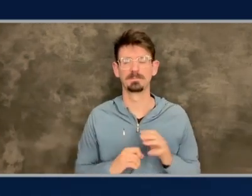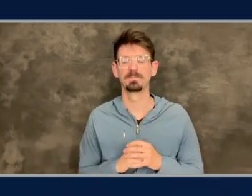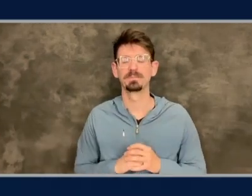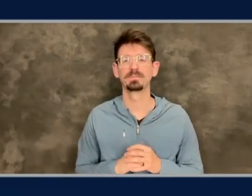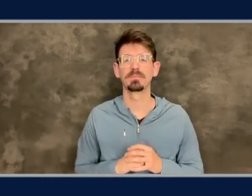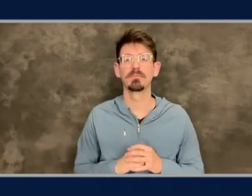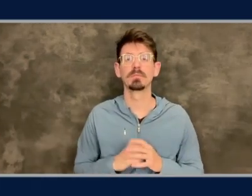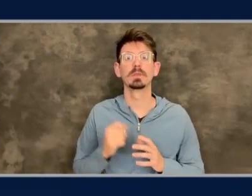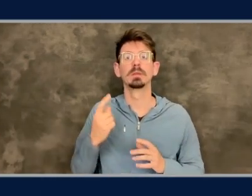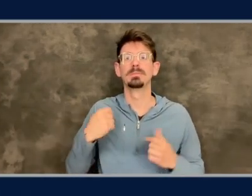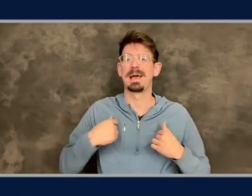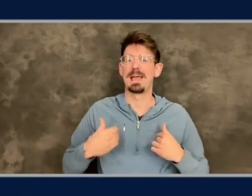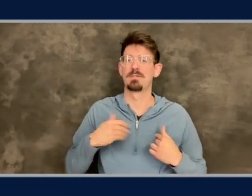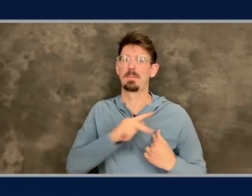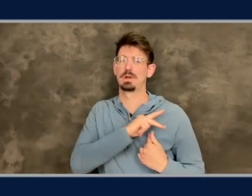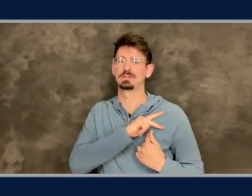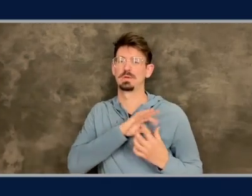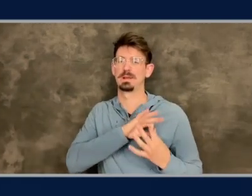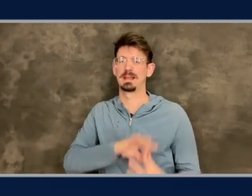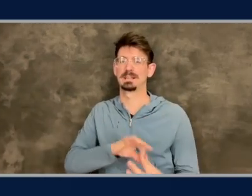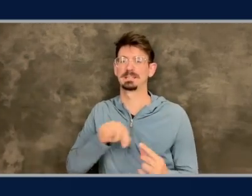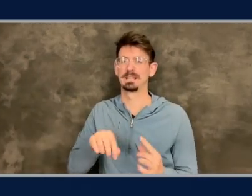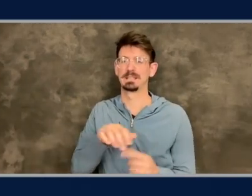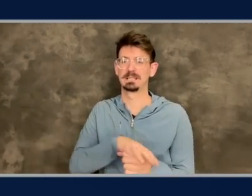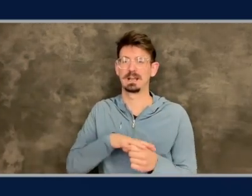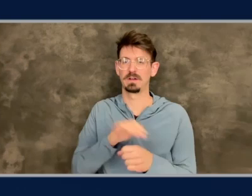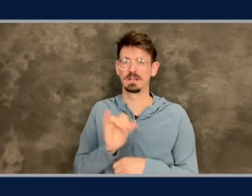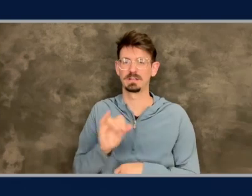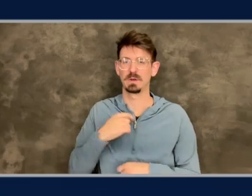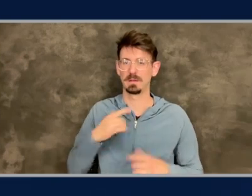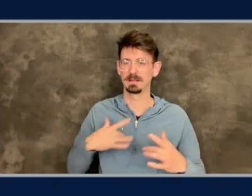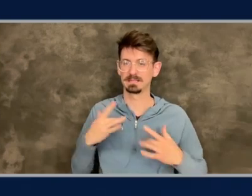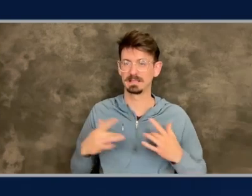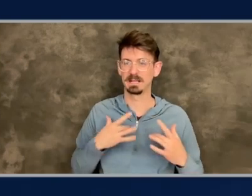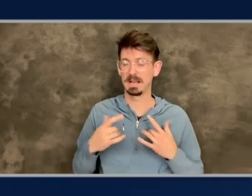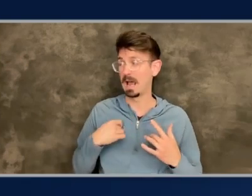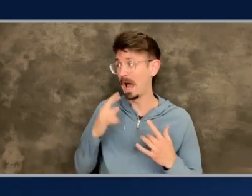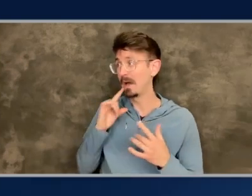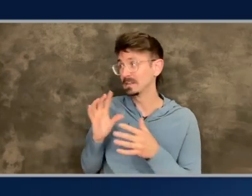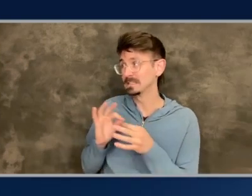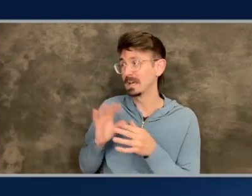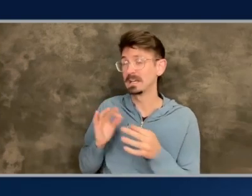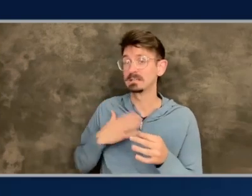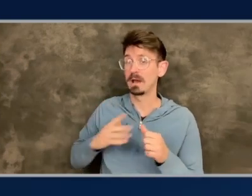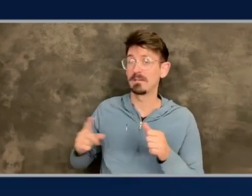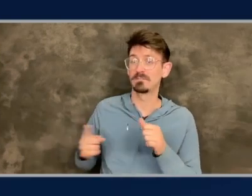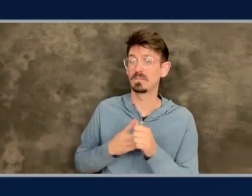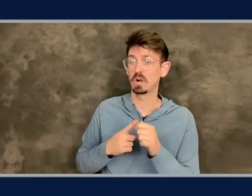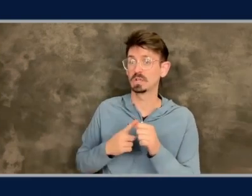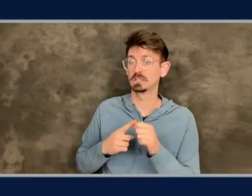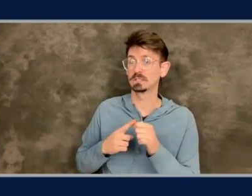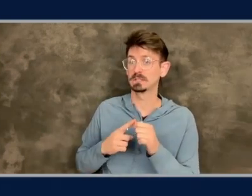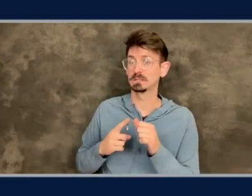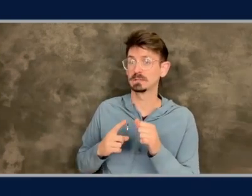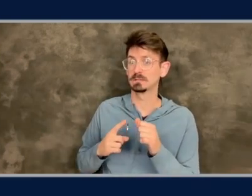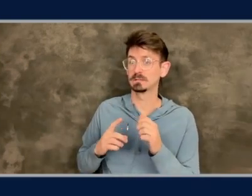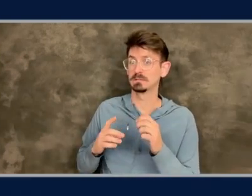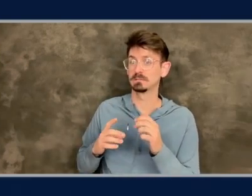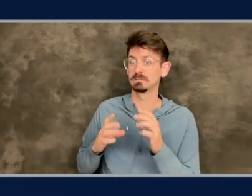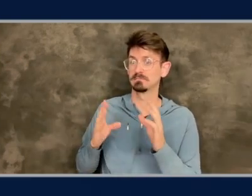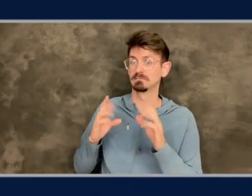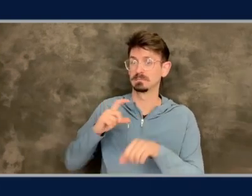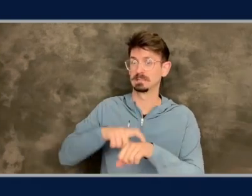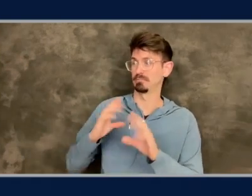personal, connection to this area. Do you? So Okay. I'm excited. I have to say, this is also my first segment I've ever been handed merch.